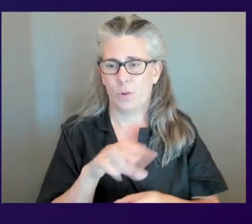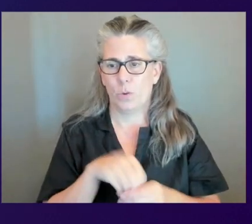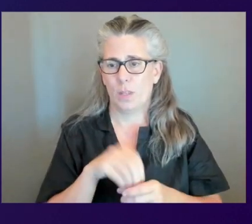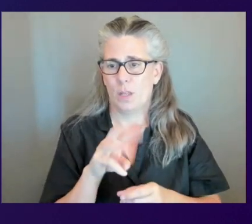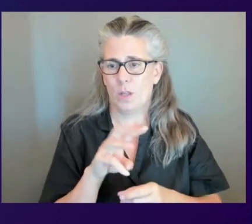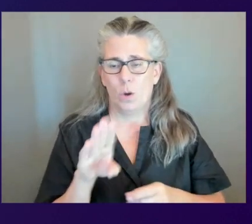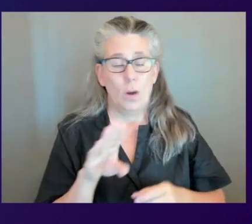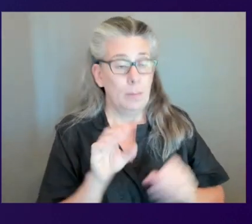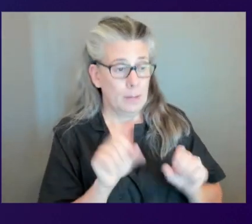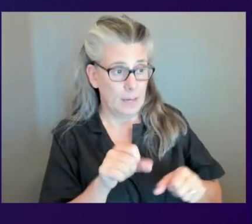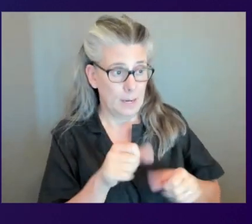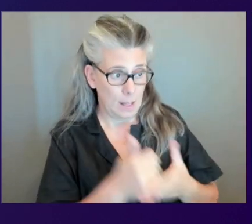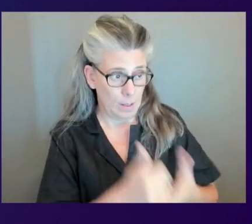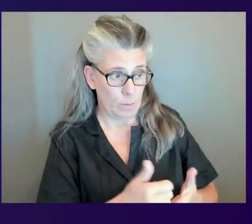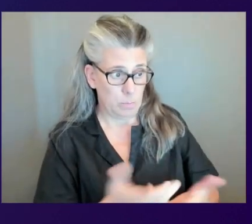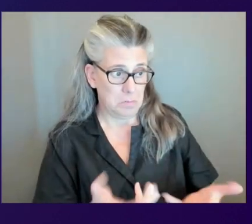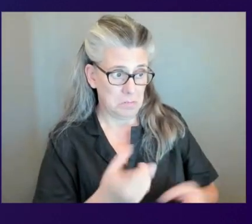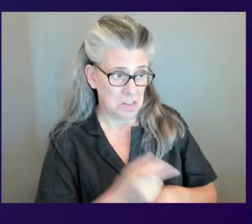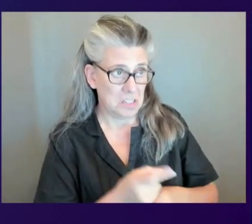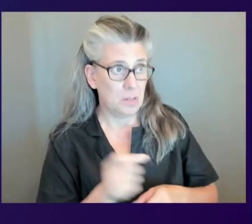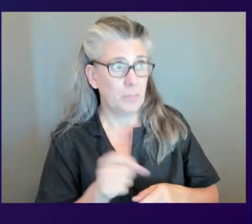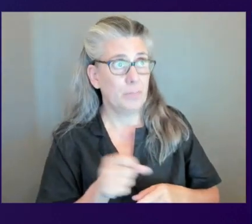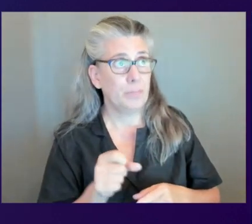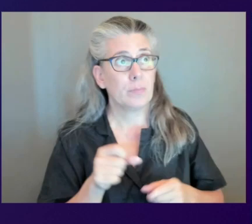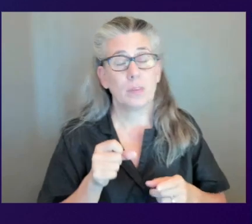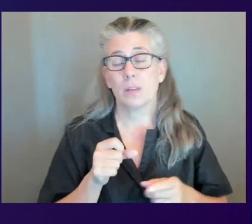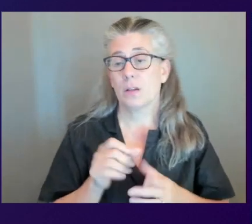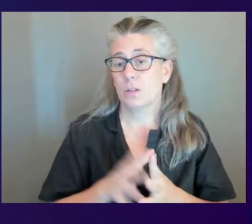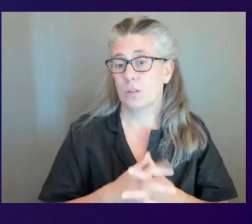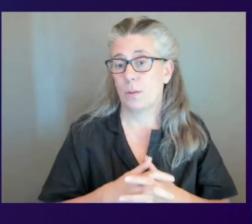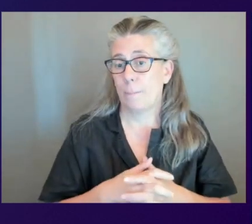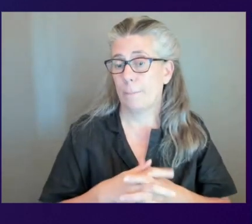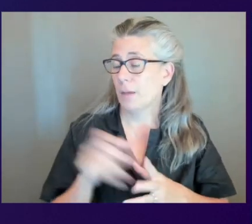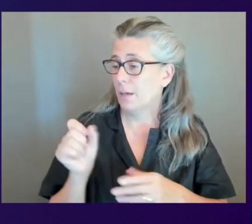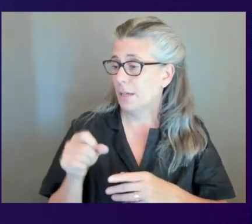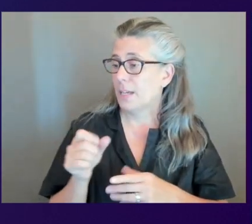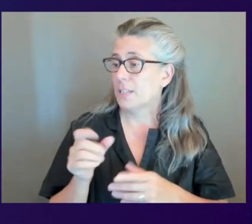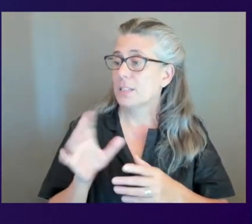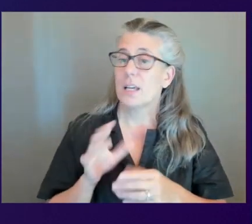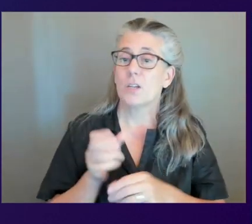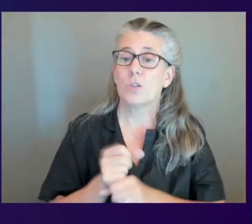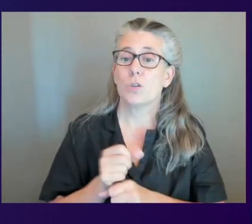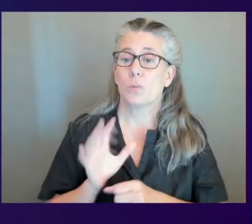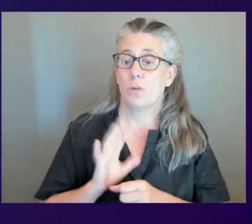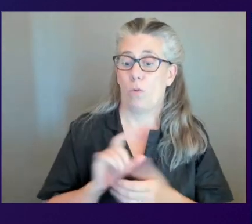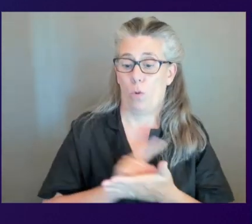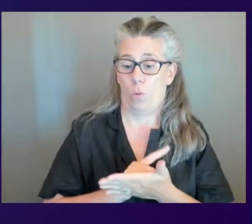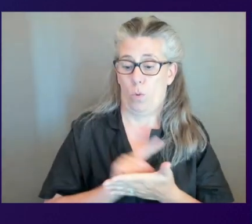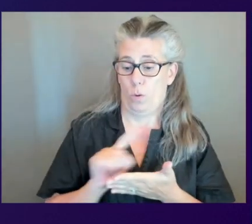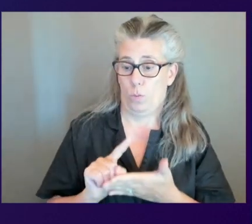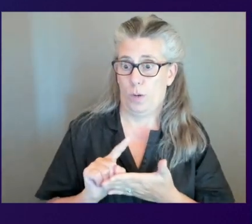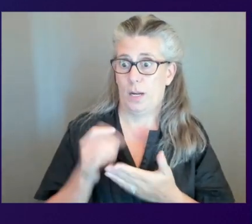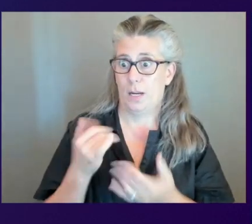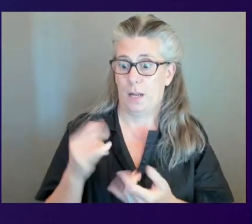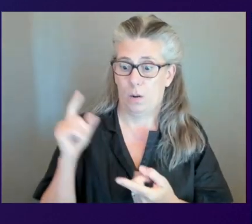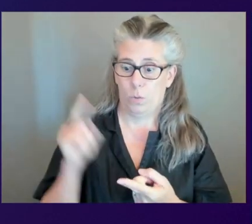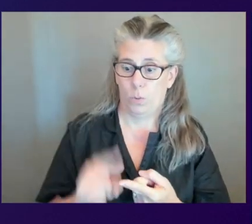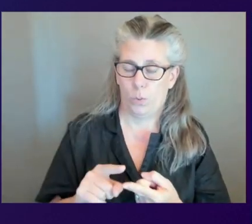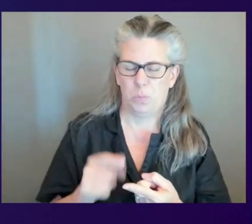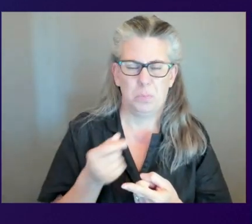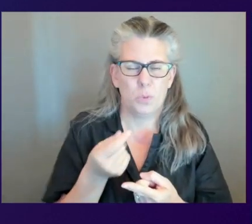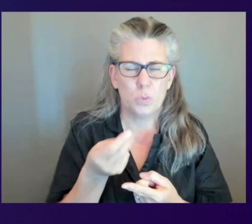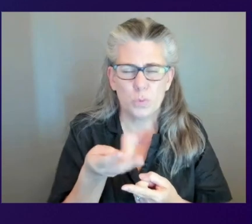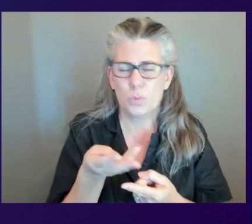Yeah, and so they went from about a week of a provisioning cycle down to minutes. You can just essentially support anybody on any laptop or desktop with a URL.